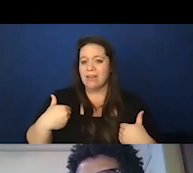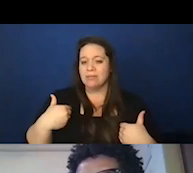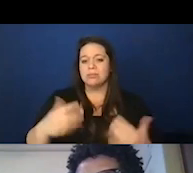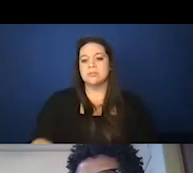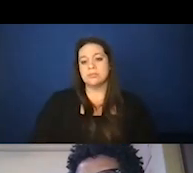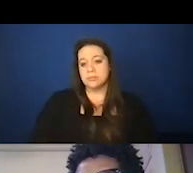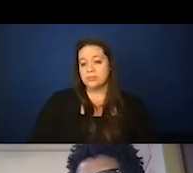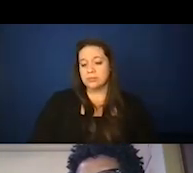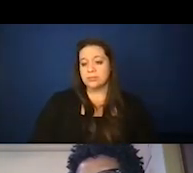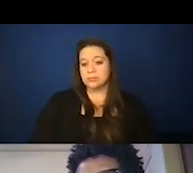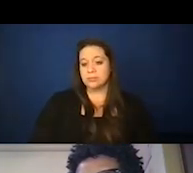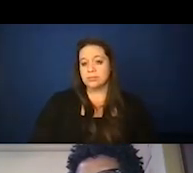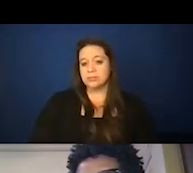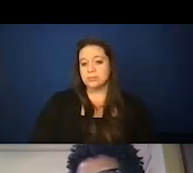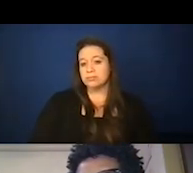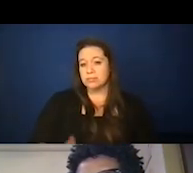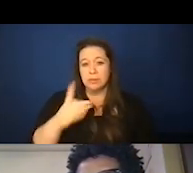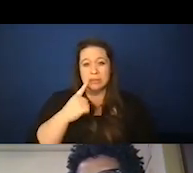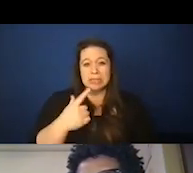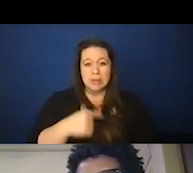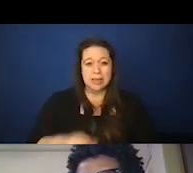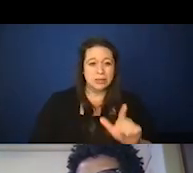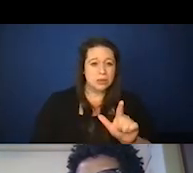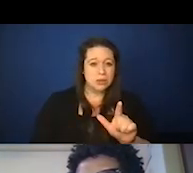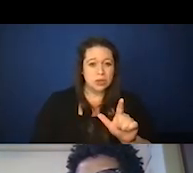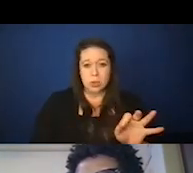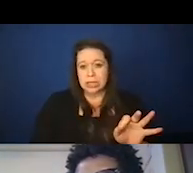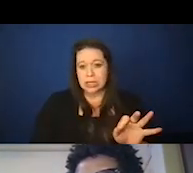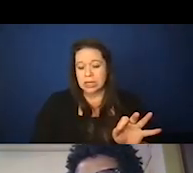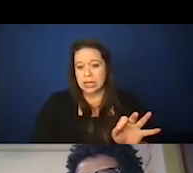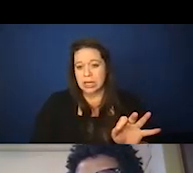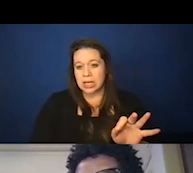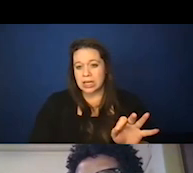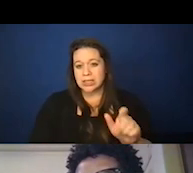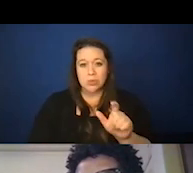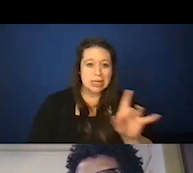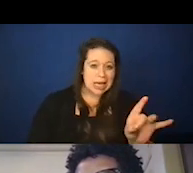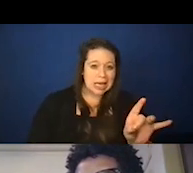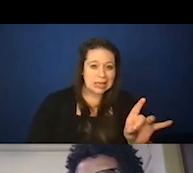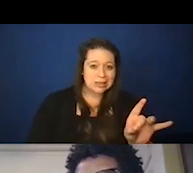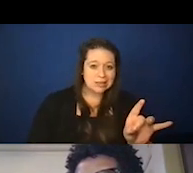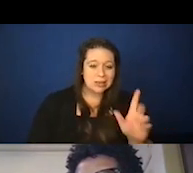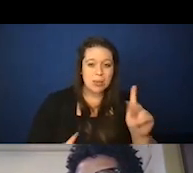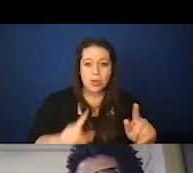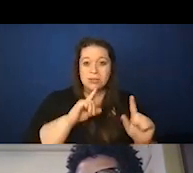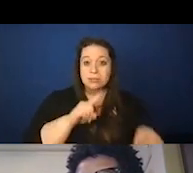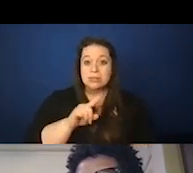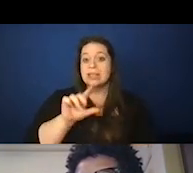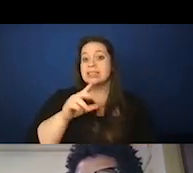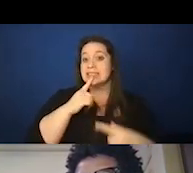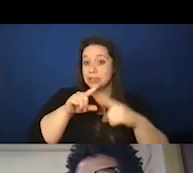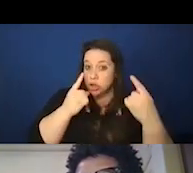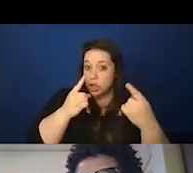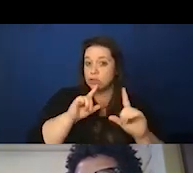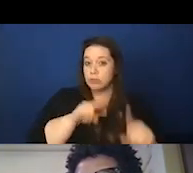rarely seen maybe 29 adverse reactions with anaphylactic. So if you're going to